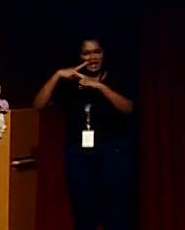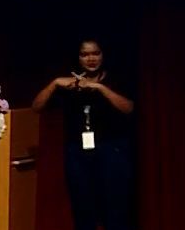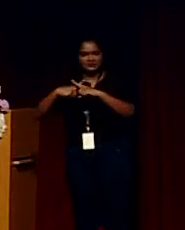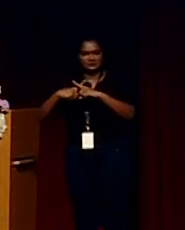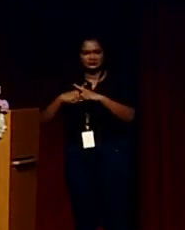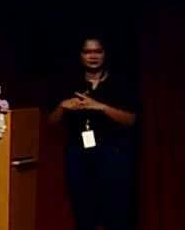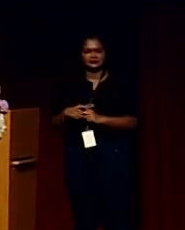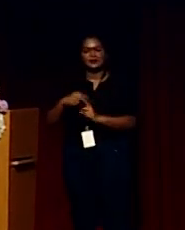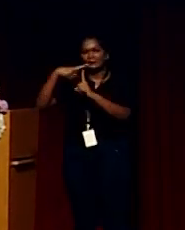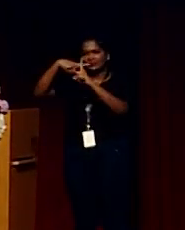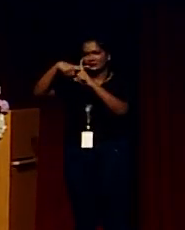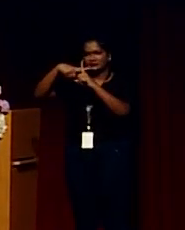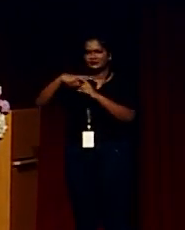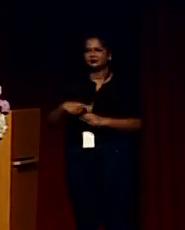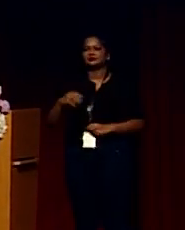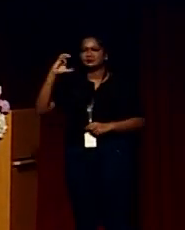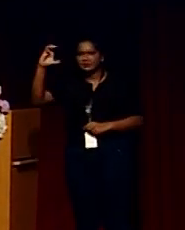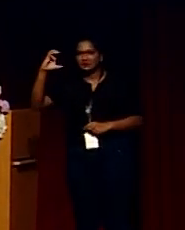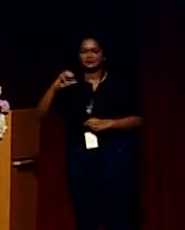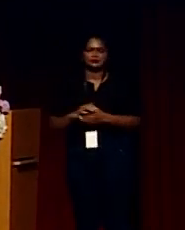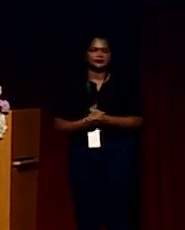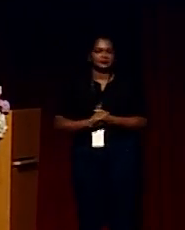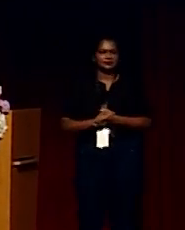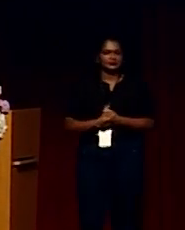x plus c.